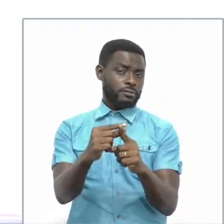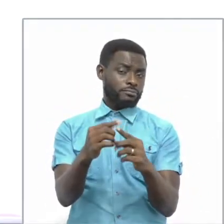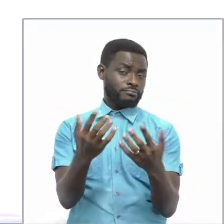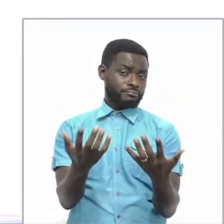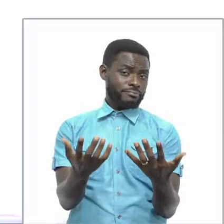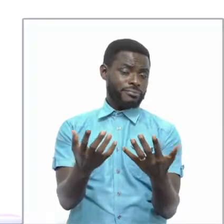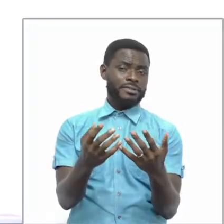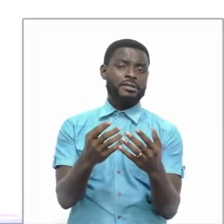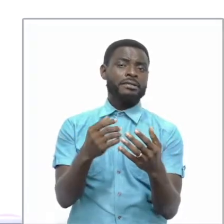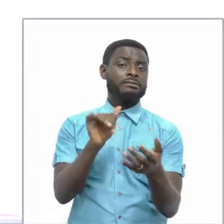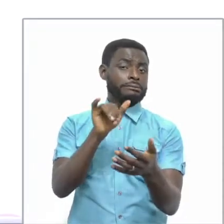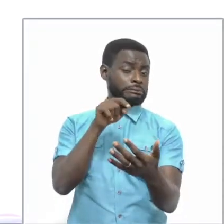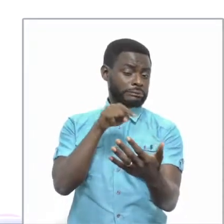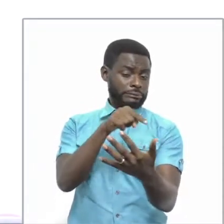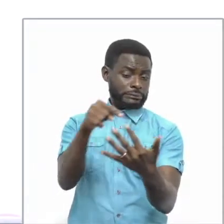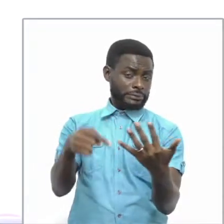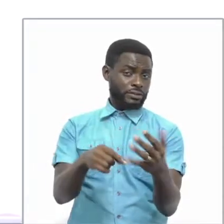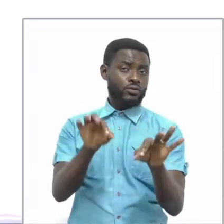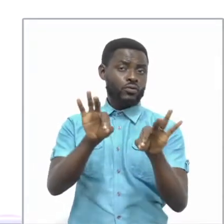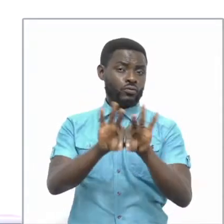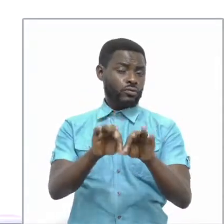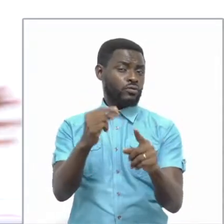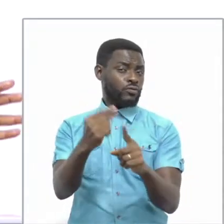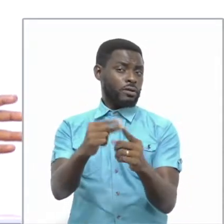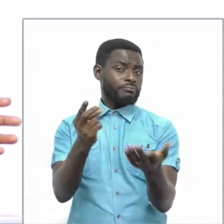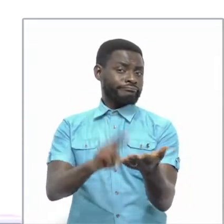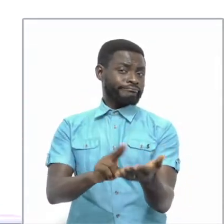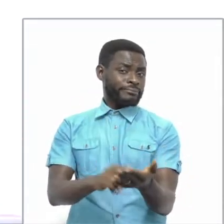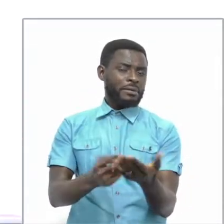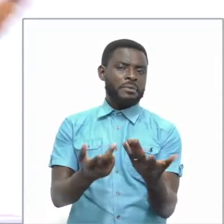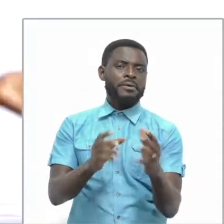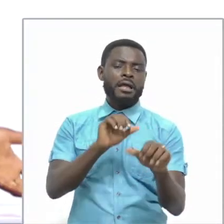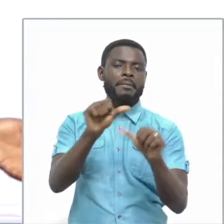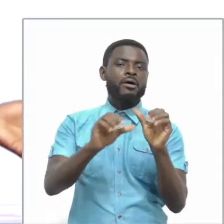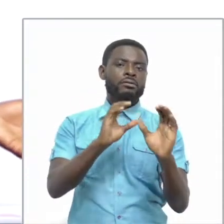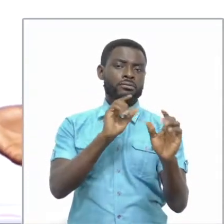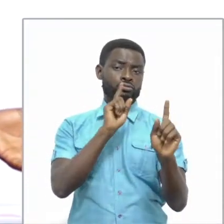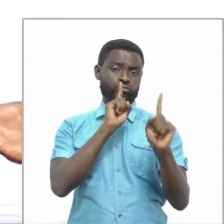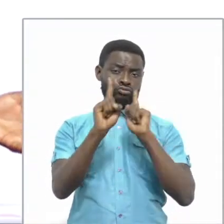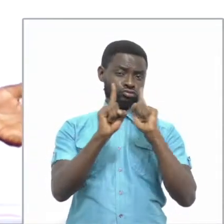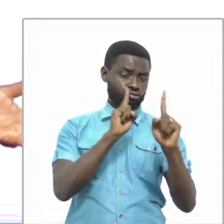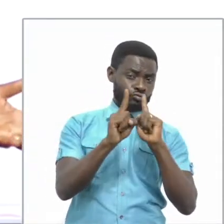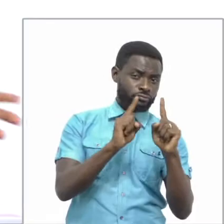key words that you've written are basically things around talking,